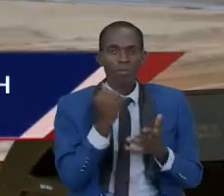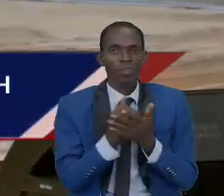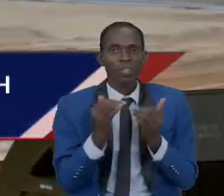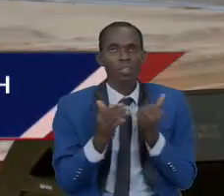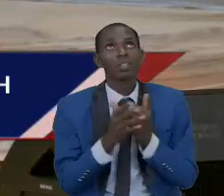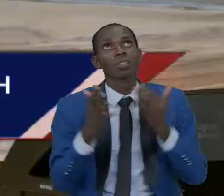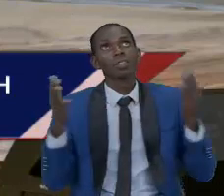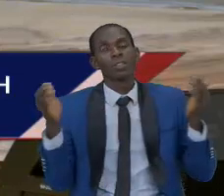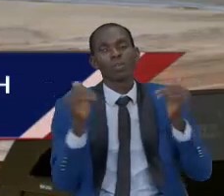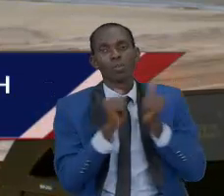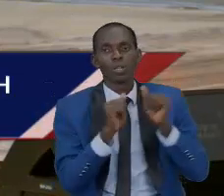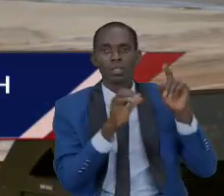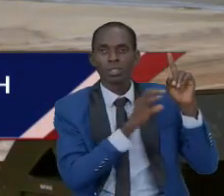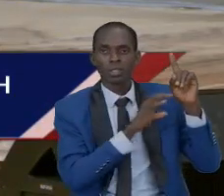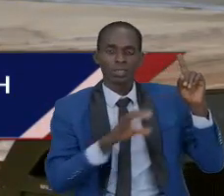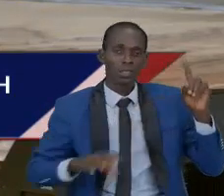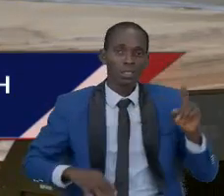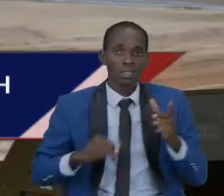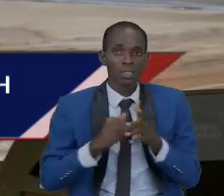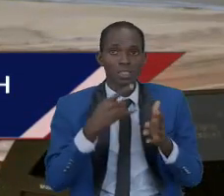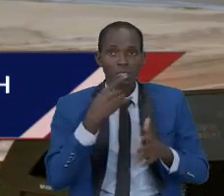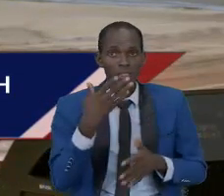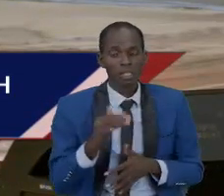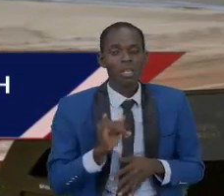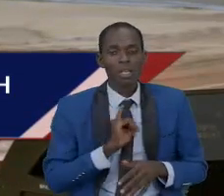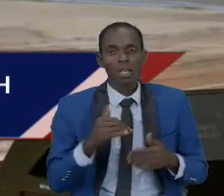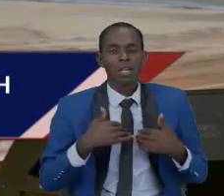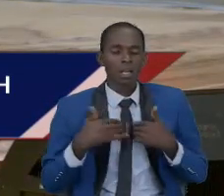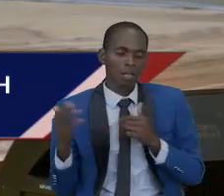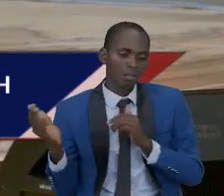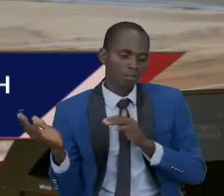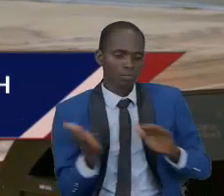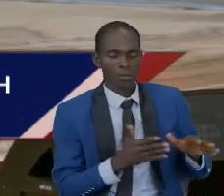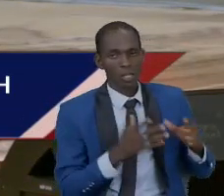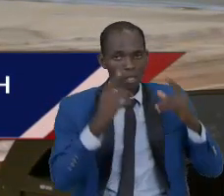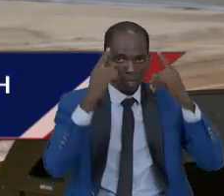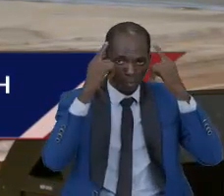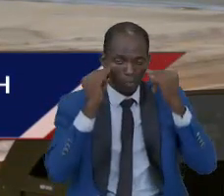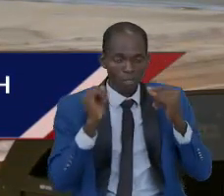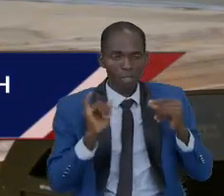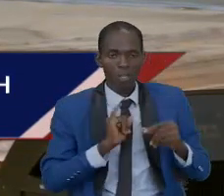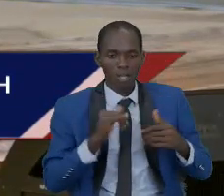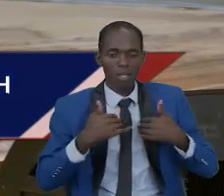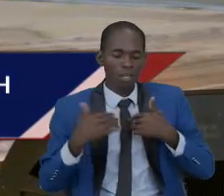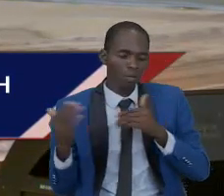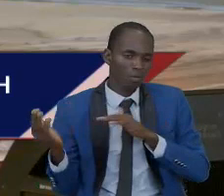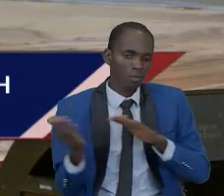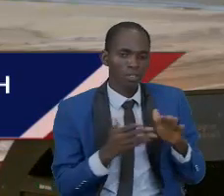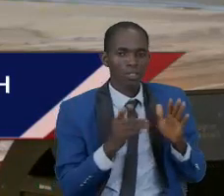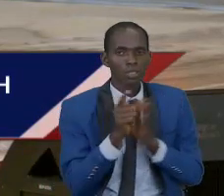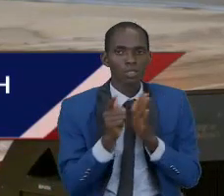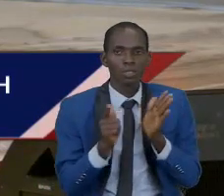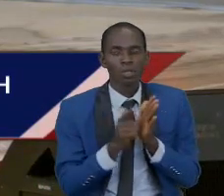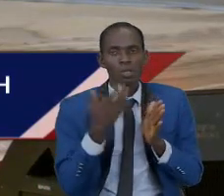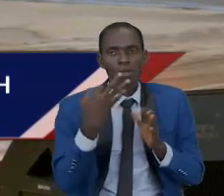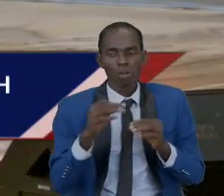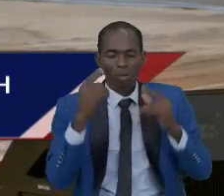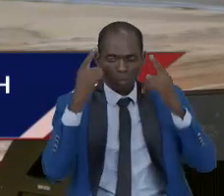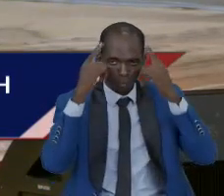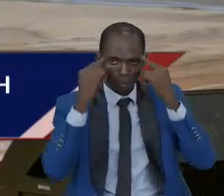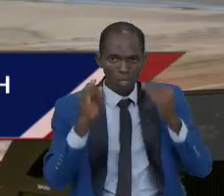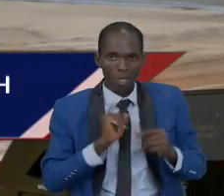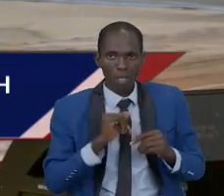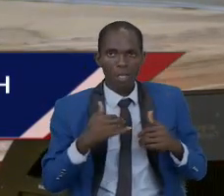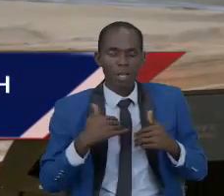what Christ it says I've abandoned Moses have abandoned the law of Moses have